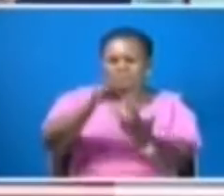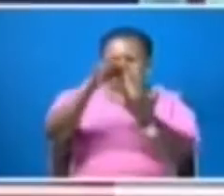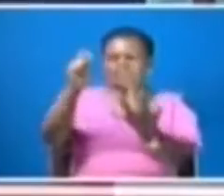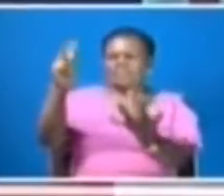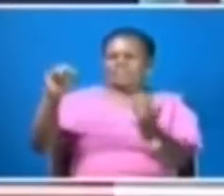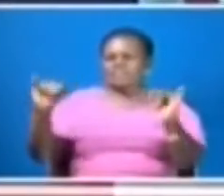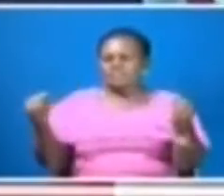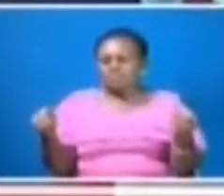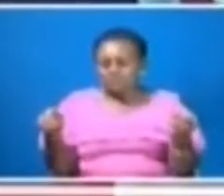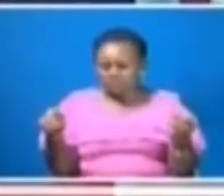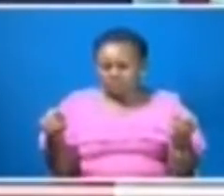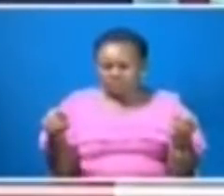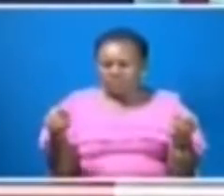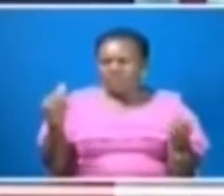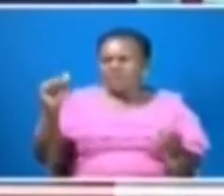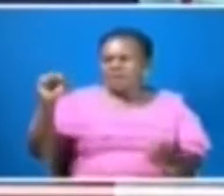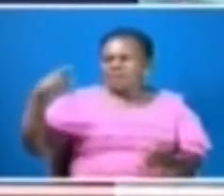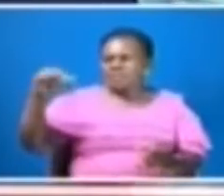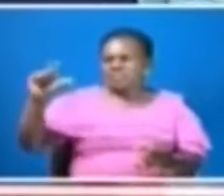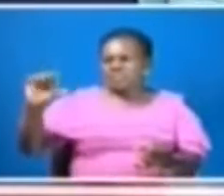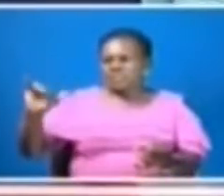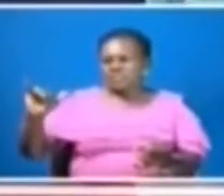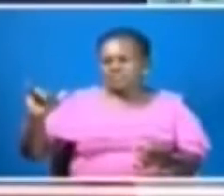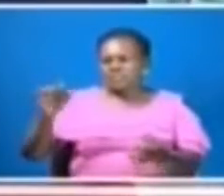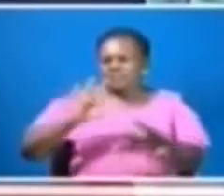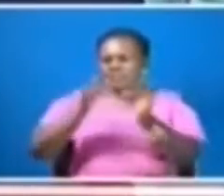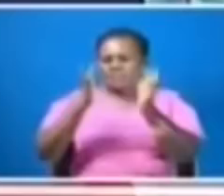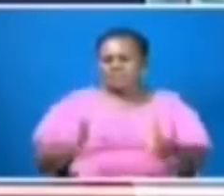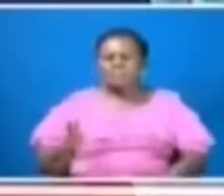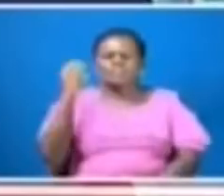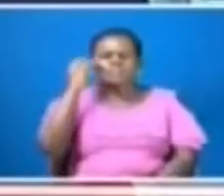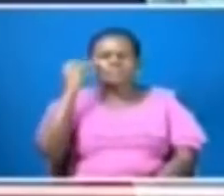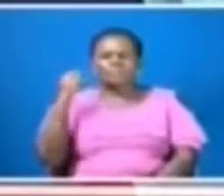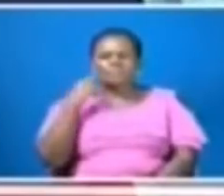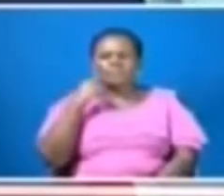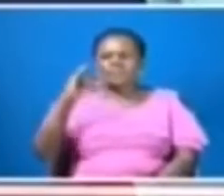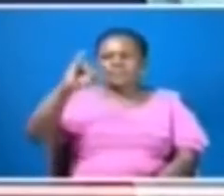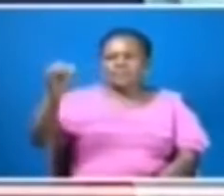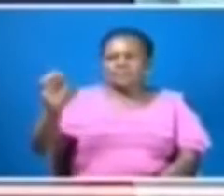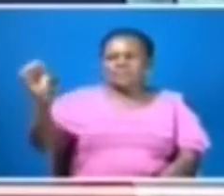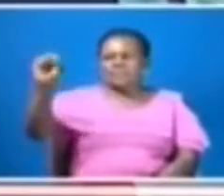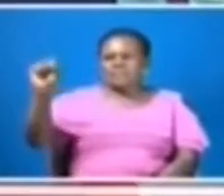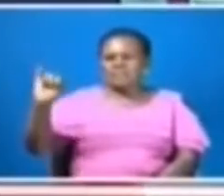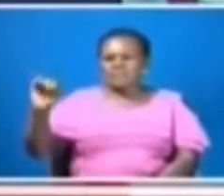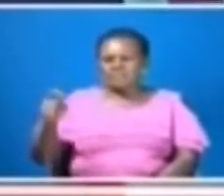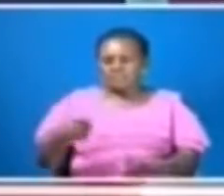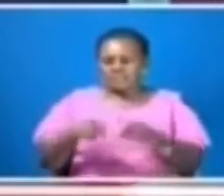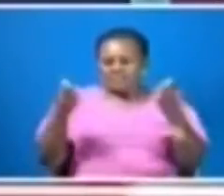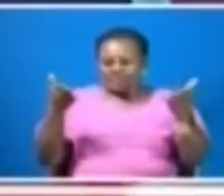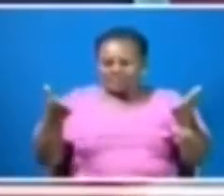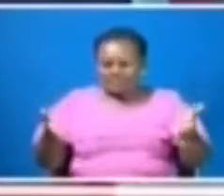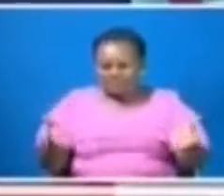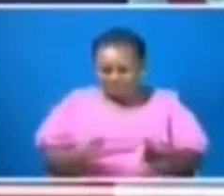News to inform you tonight. I am Ashley Mazuri. Our sign language interpreter is Marisha Owiti. And I'm Jesse Rogers. Friday Briefing starts right